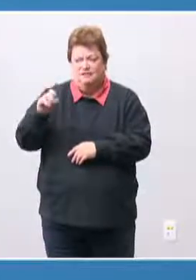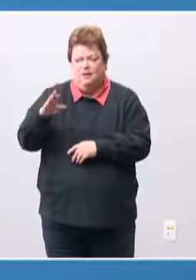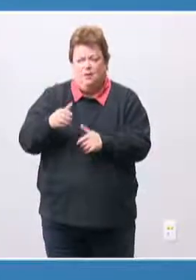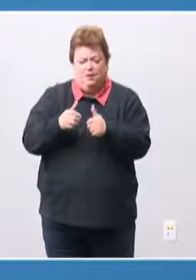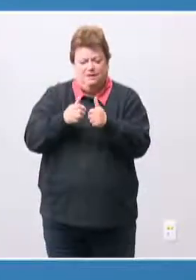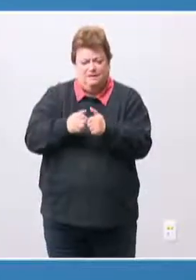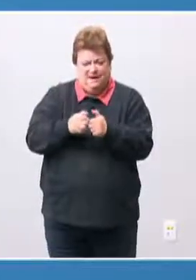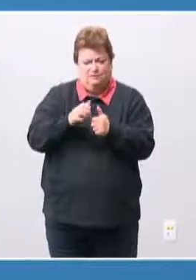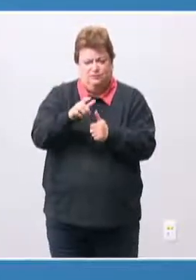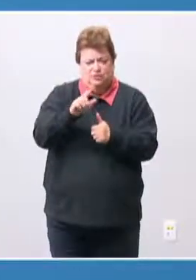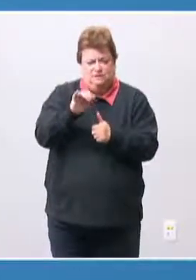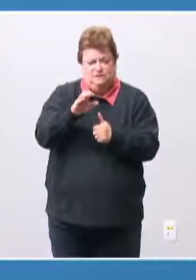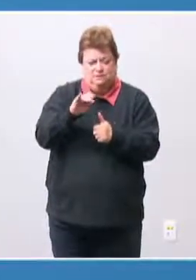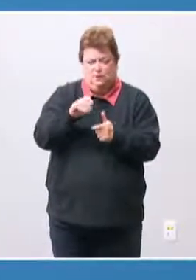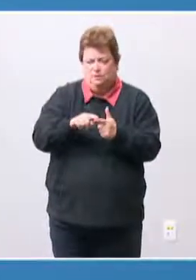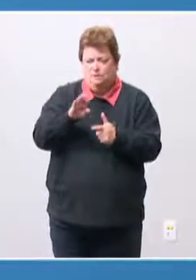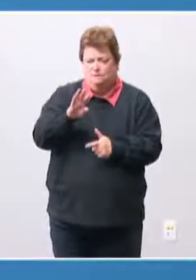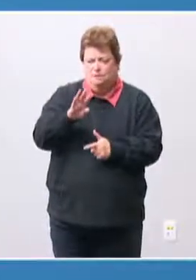zip code to